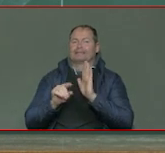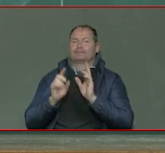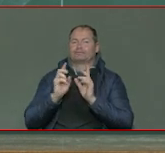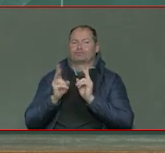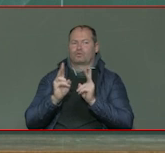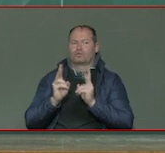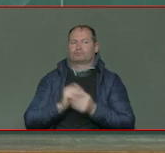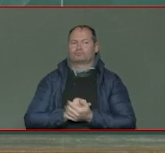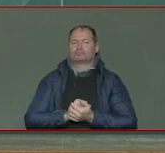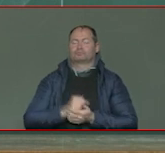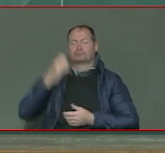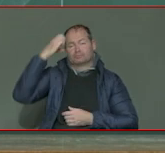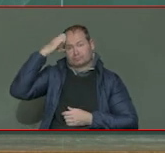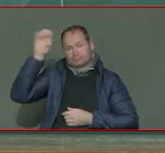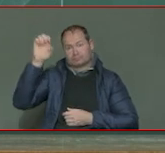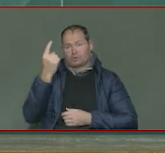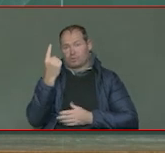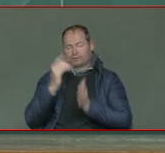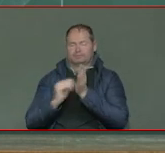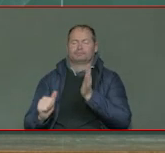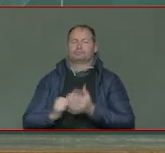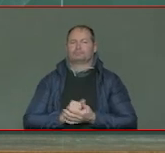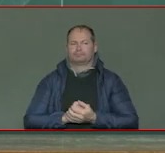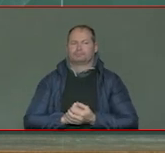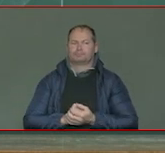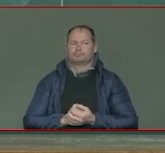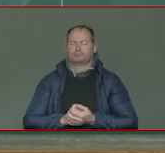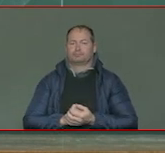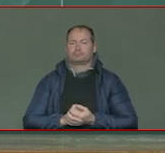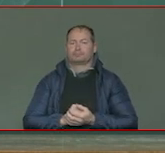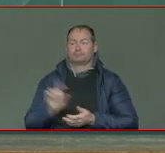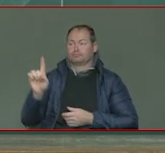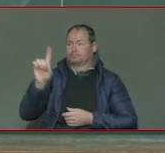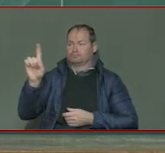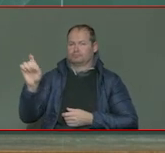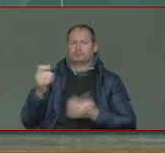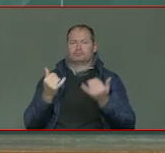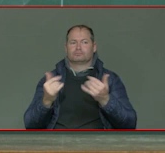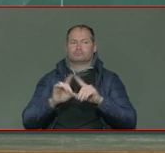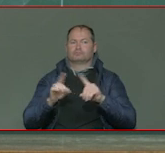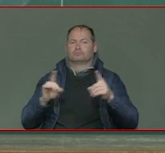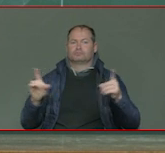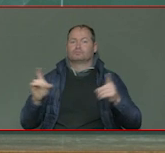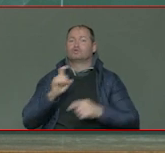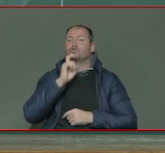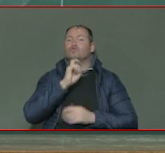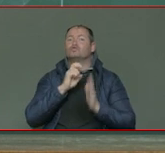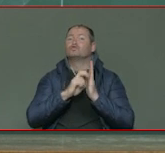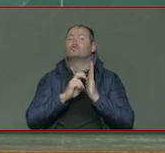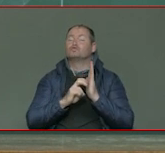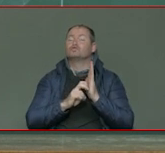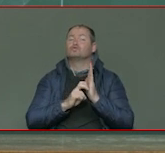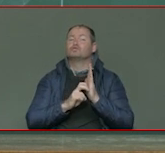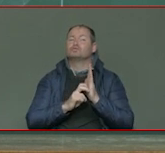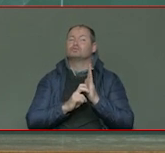and you subtract 1 from the exponent. Now people, when they ask you to differentiate by means of rules,